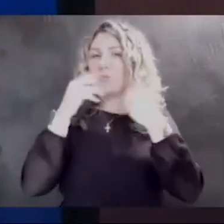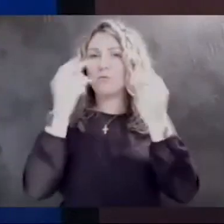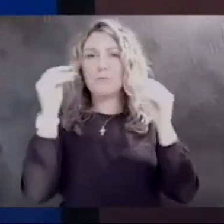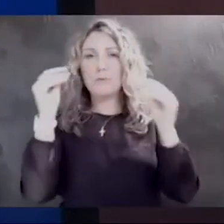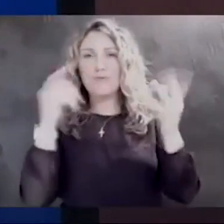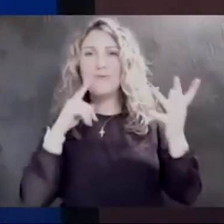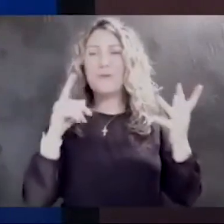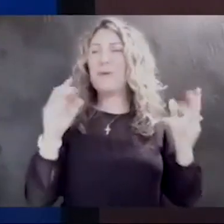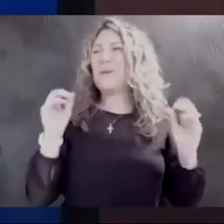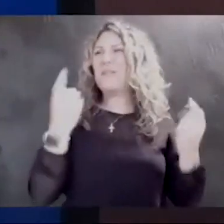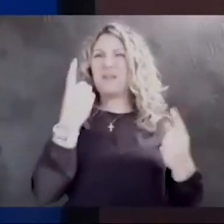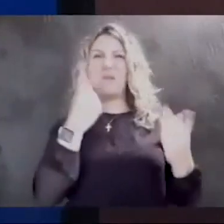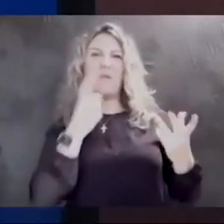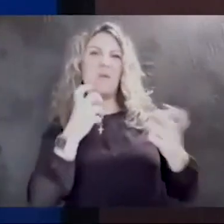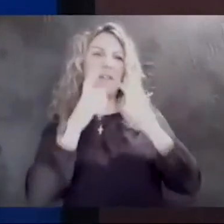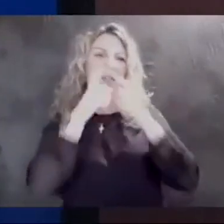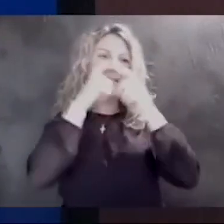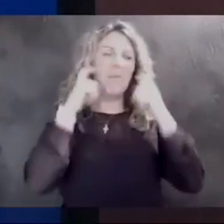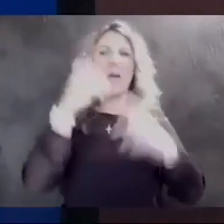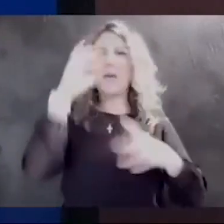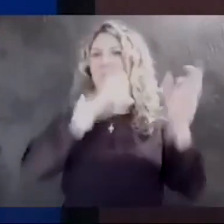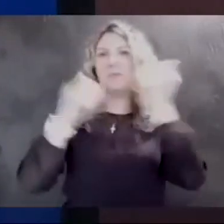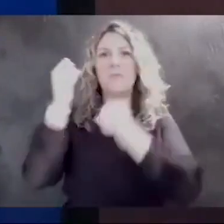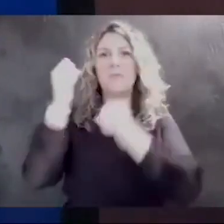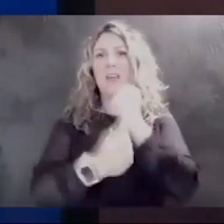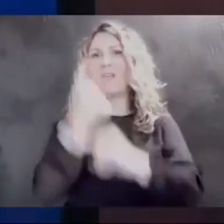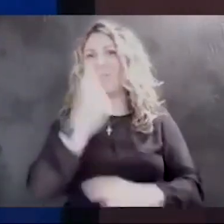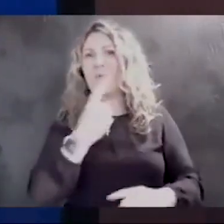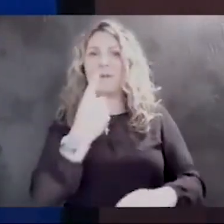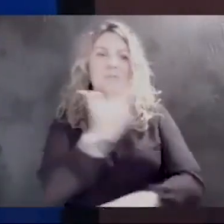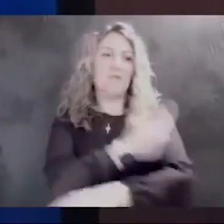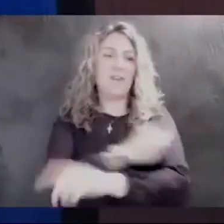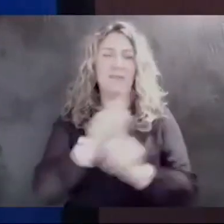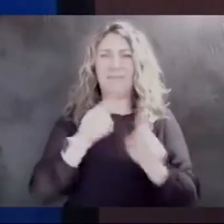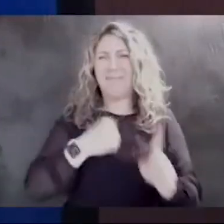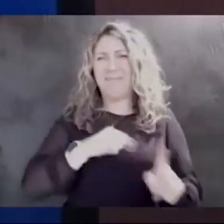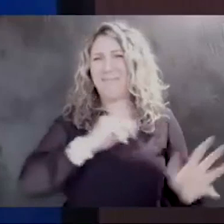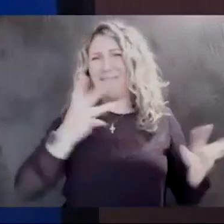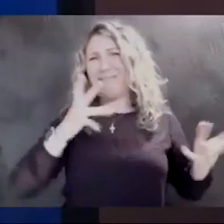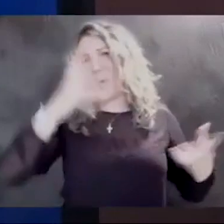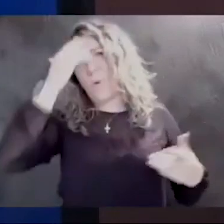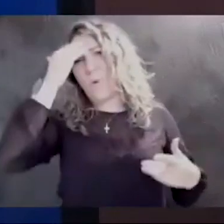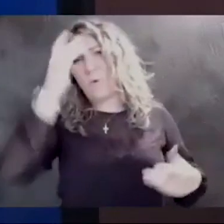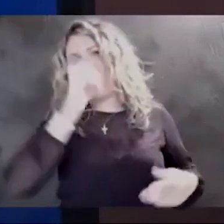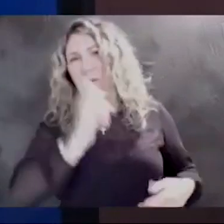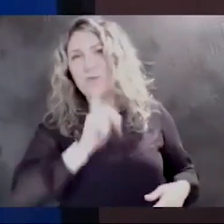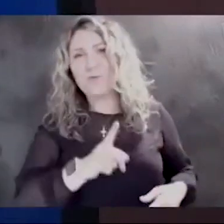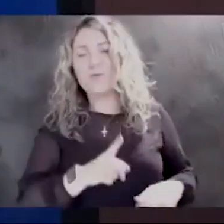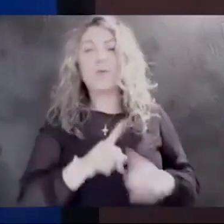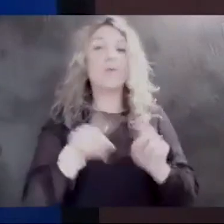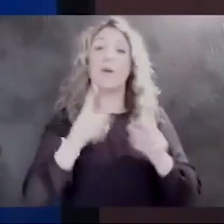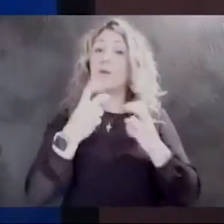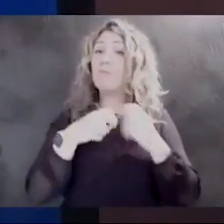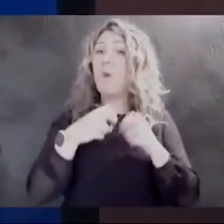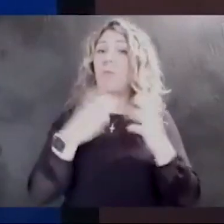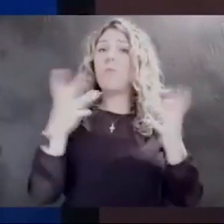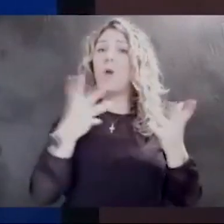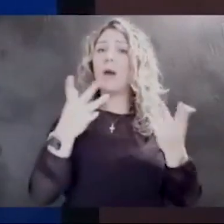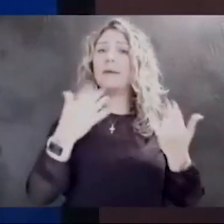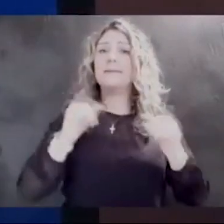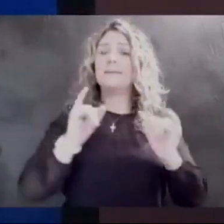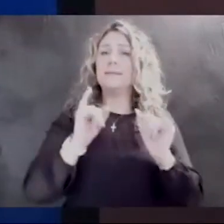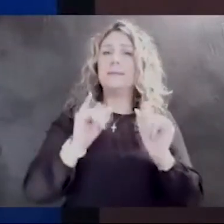a mask anymore, so I'm assuming everybody's vaccinated, and I know that's not true. And the problem is that you still spread the disease. And the